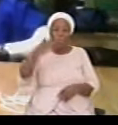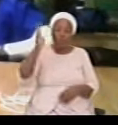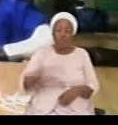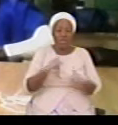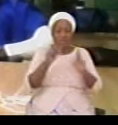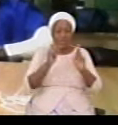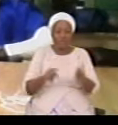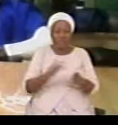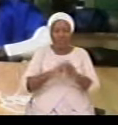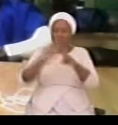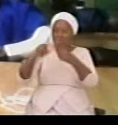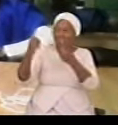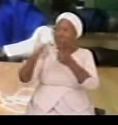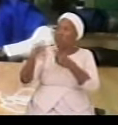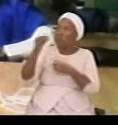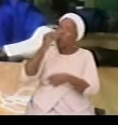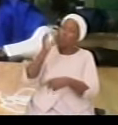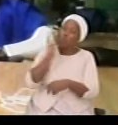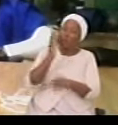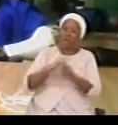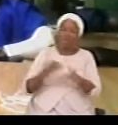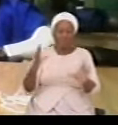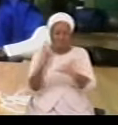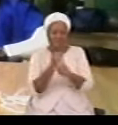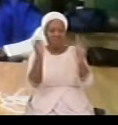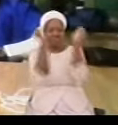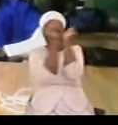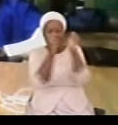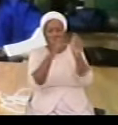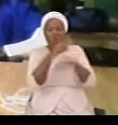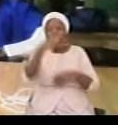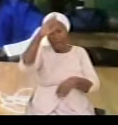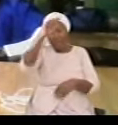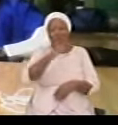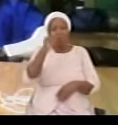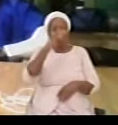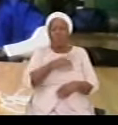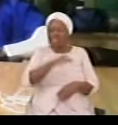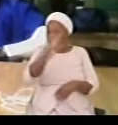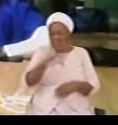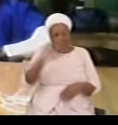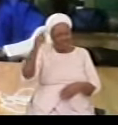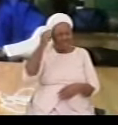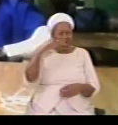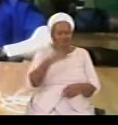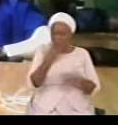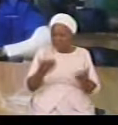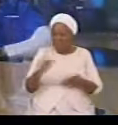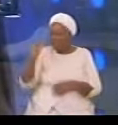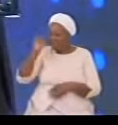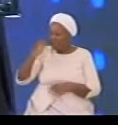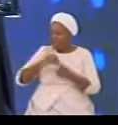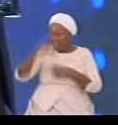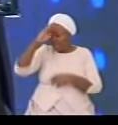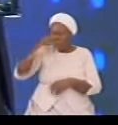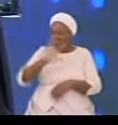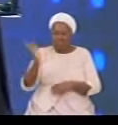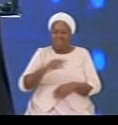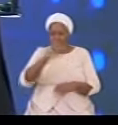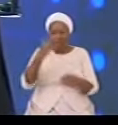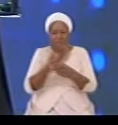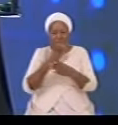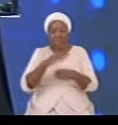go into homes and arrest men and women. He didn't care for gender. He didn't care for anybody crying. He just